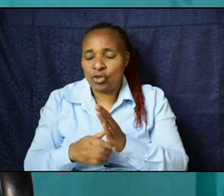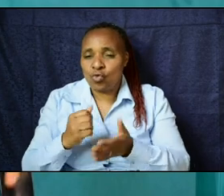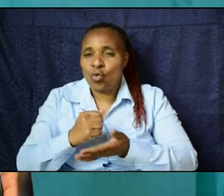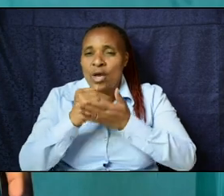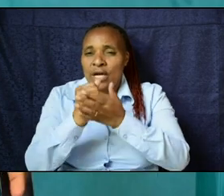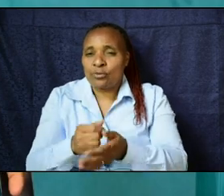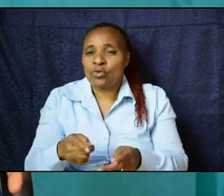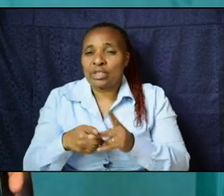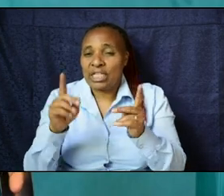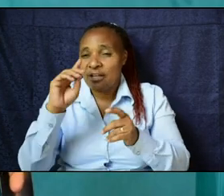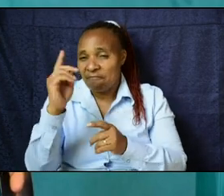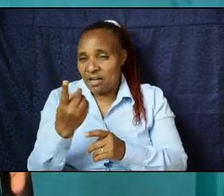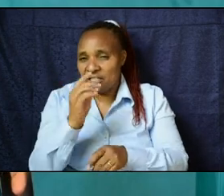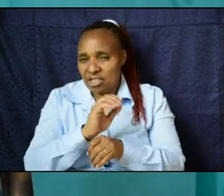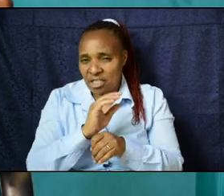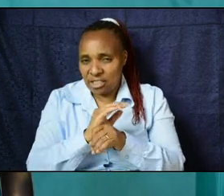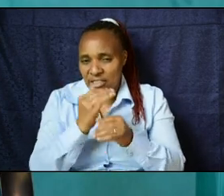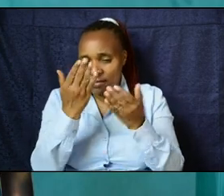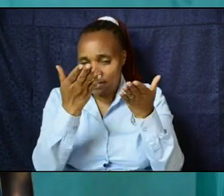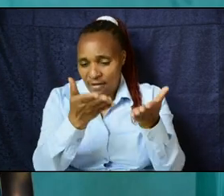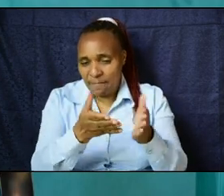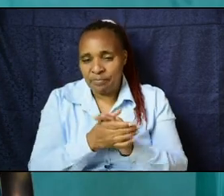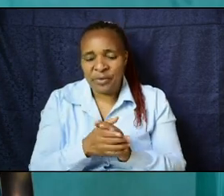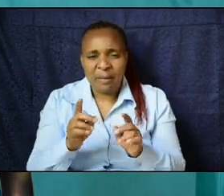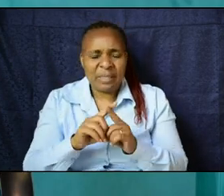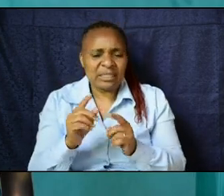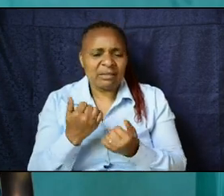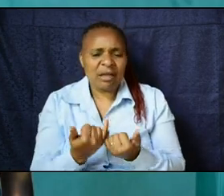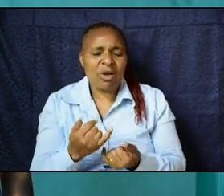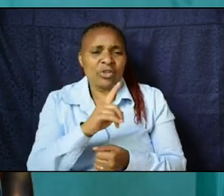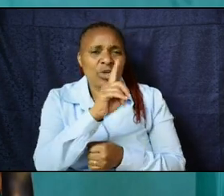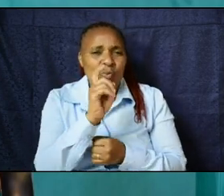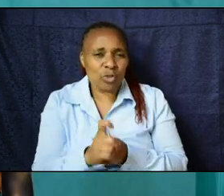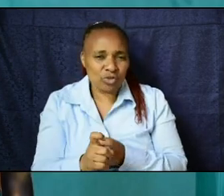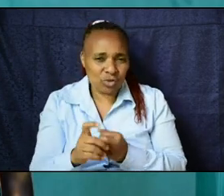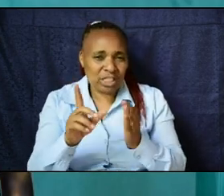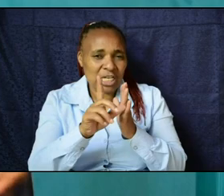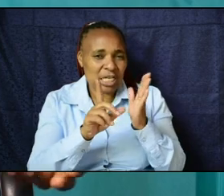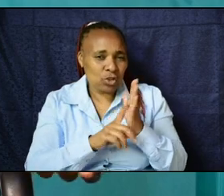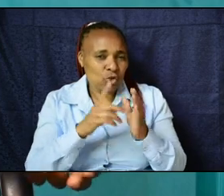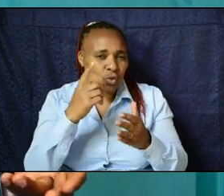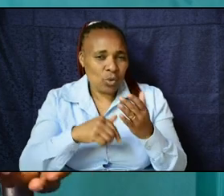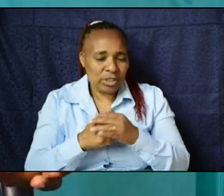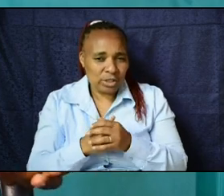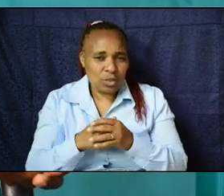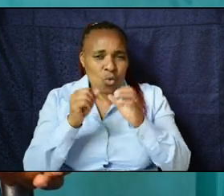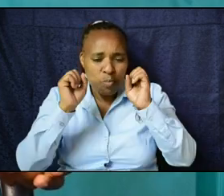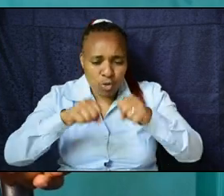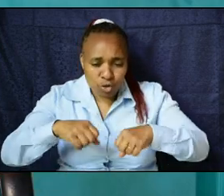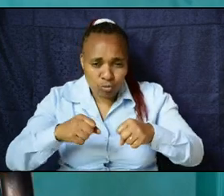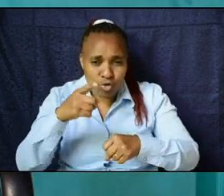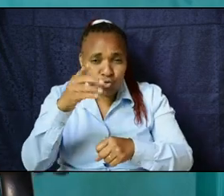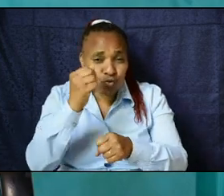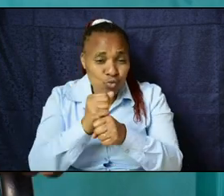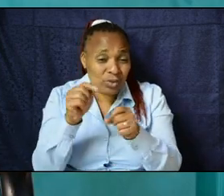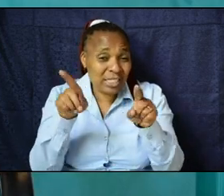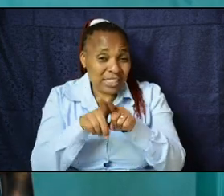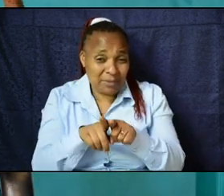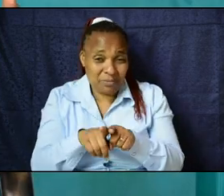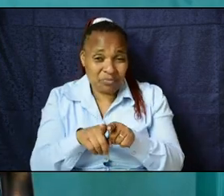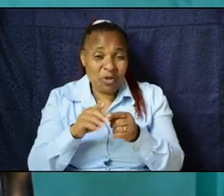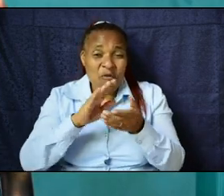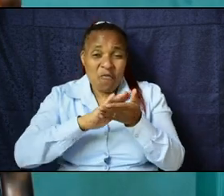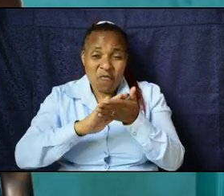first church there. Now, the question that reigns in our lesson today is, could you do it? Could you